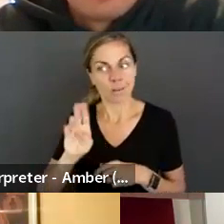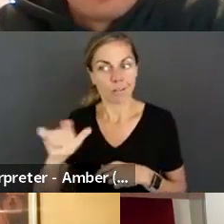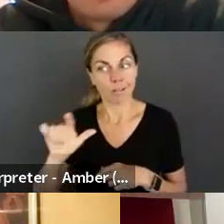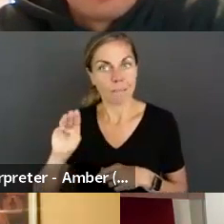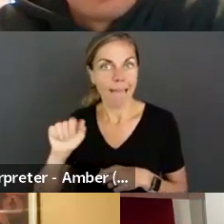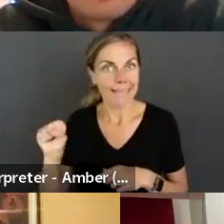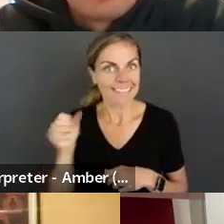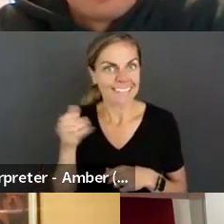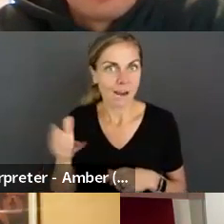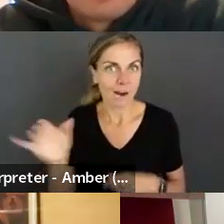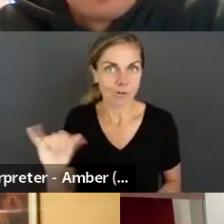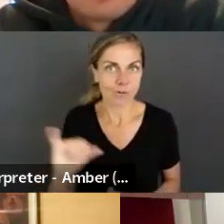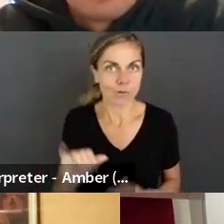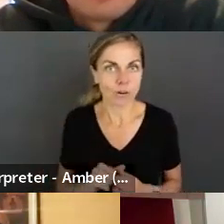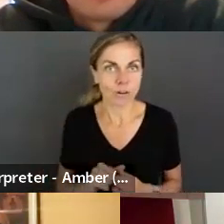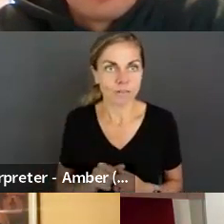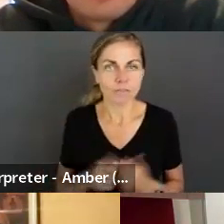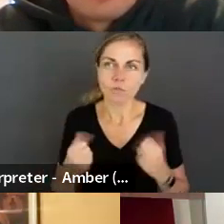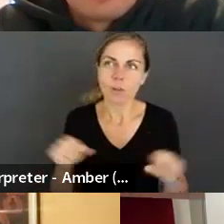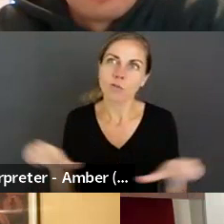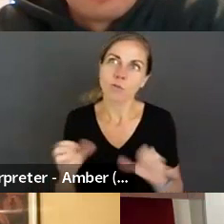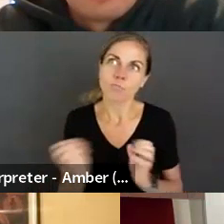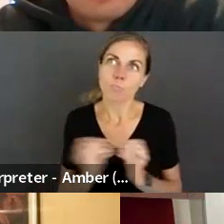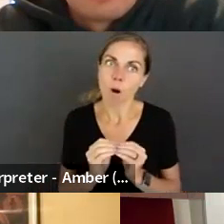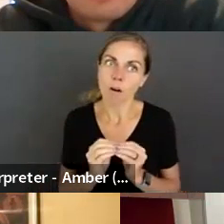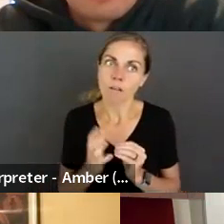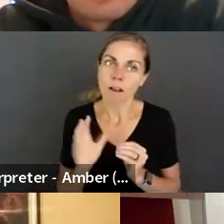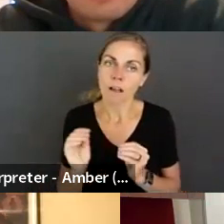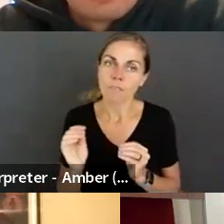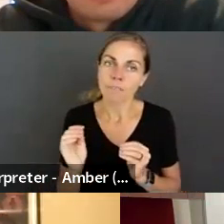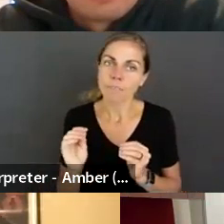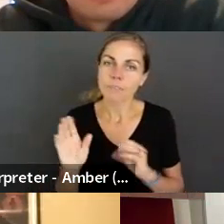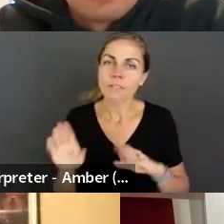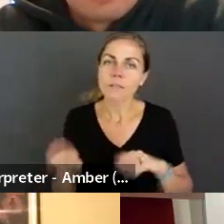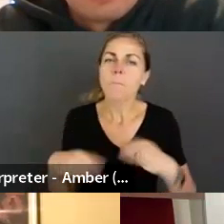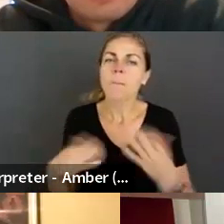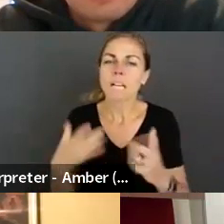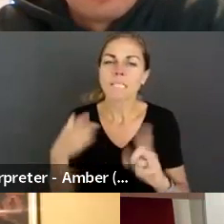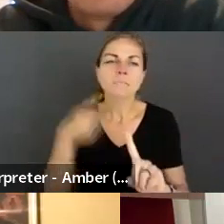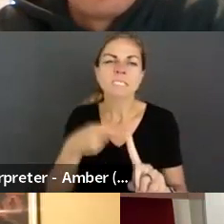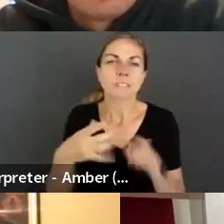yeah, just to do more and provide specific guidance.